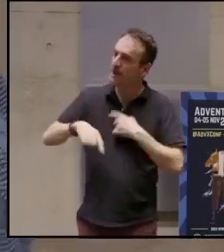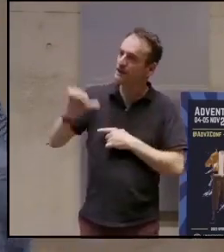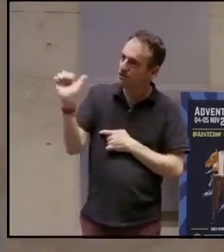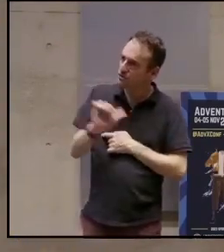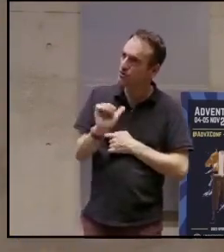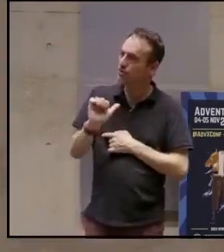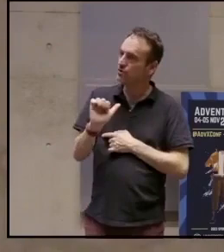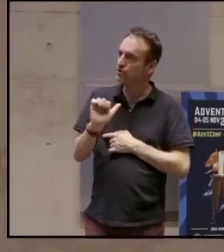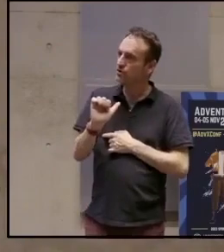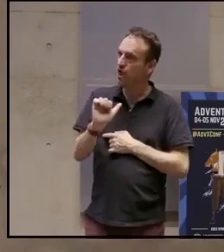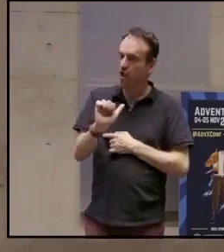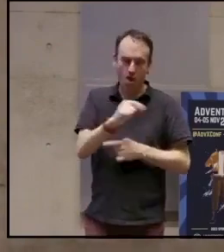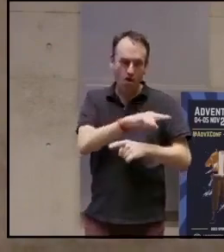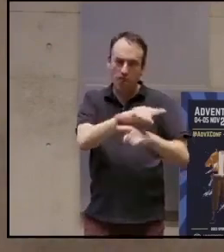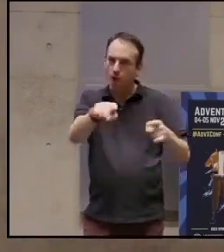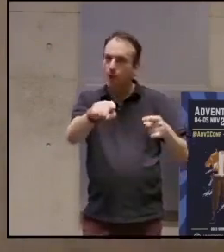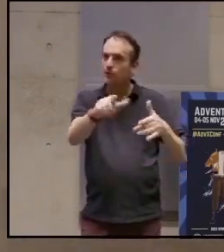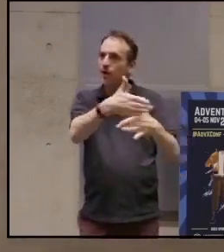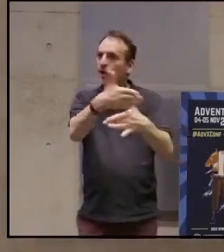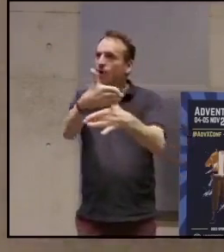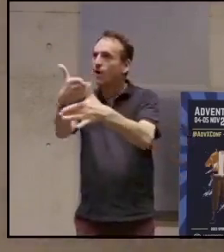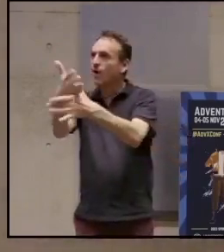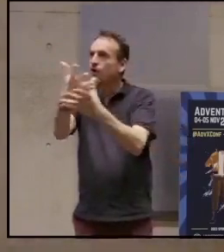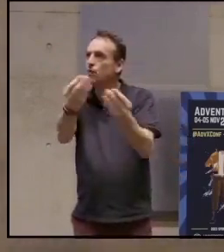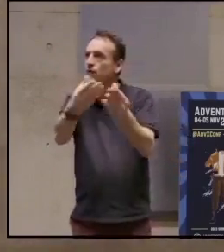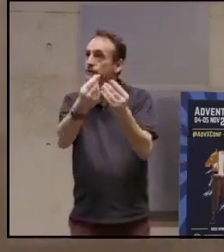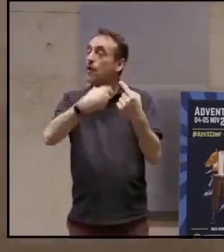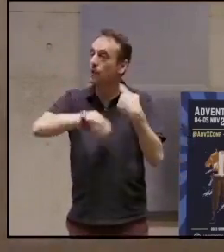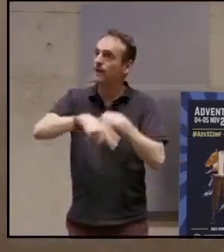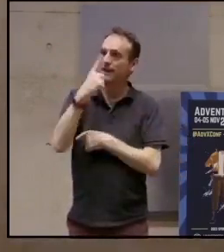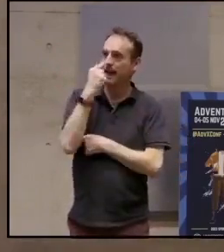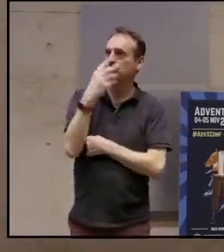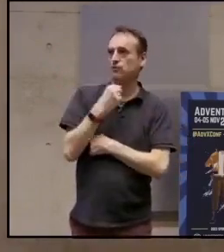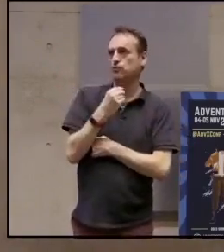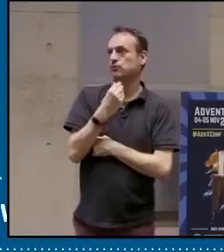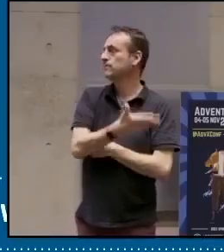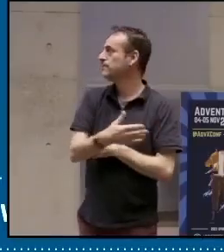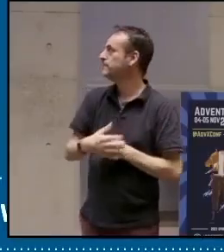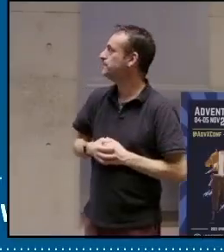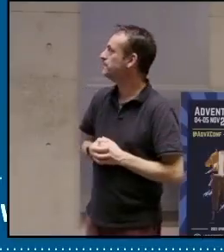advantage of all of those same resources. So, final note.